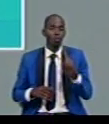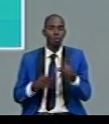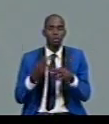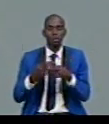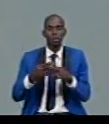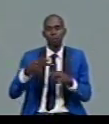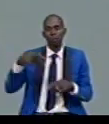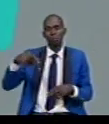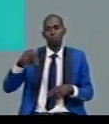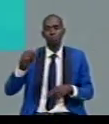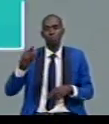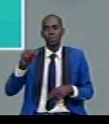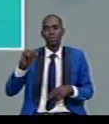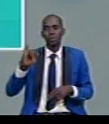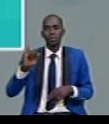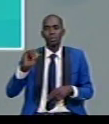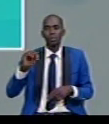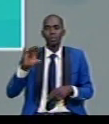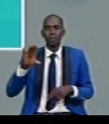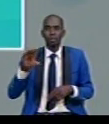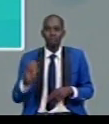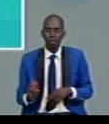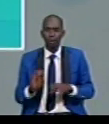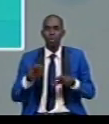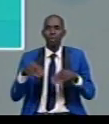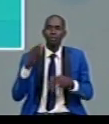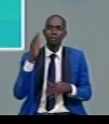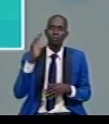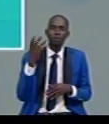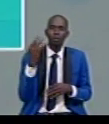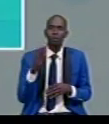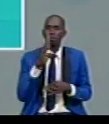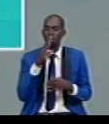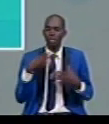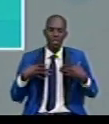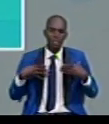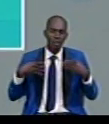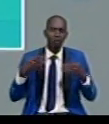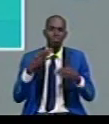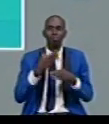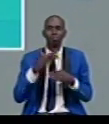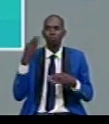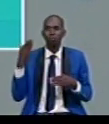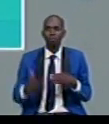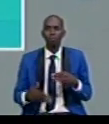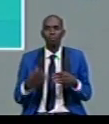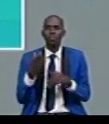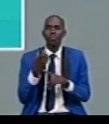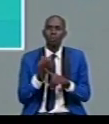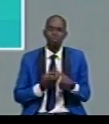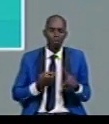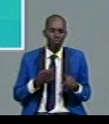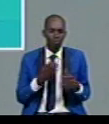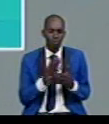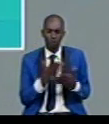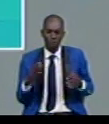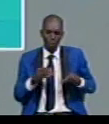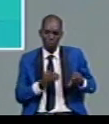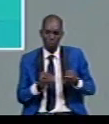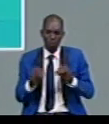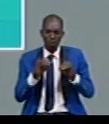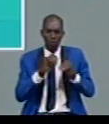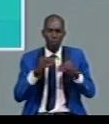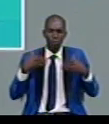Ibitoye testified of being healed totally of moving objects, pain,